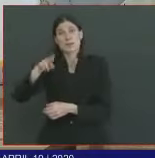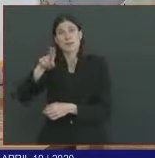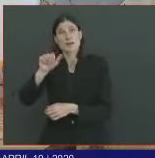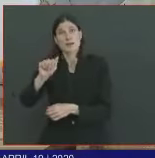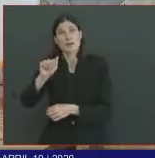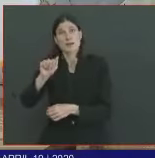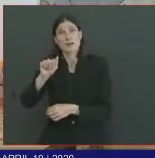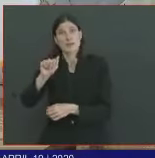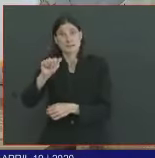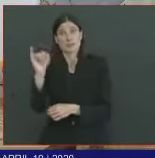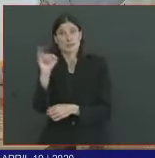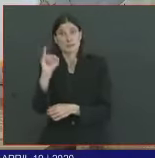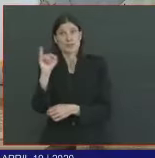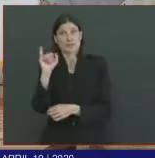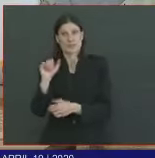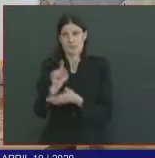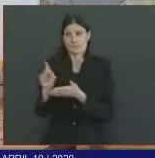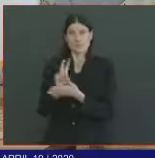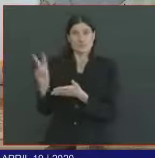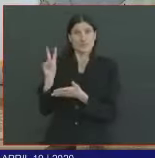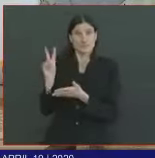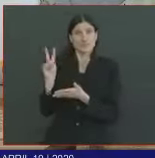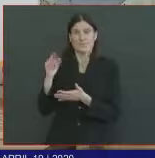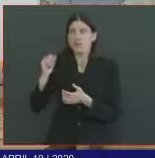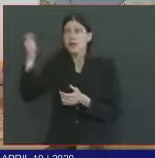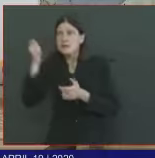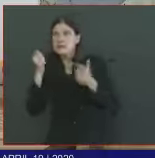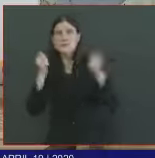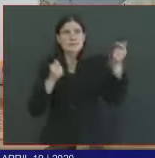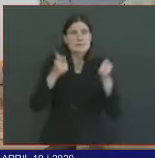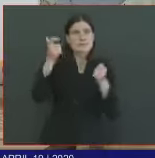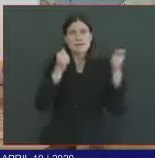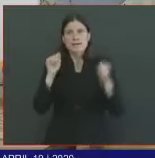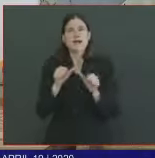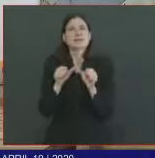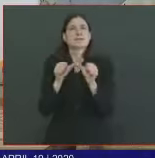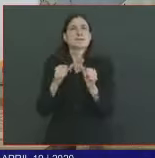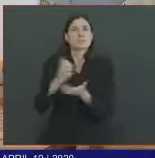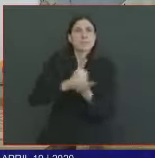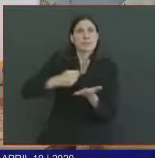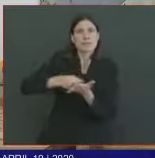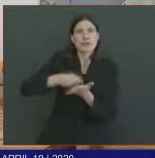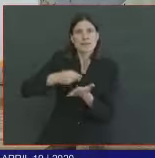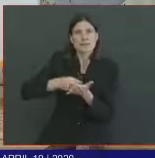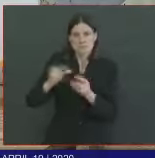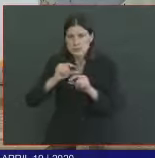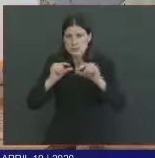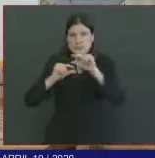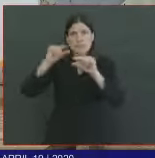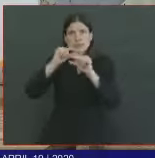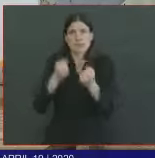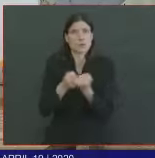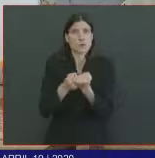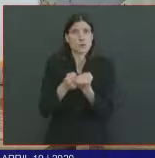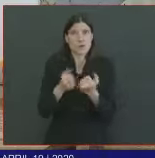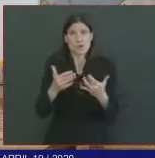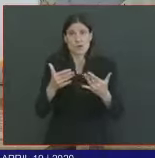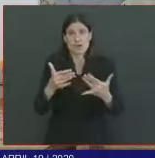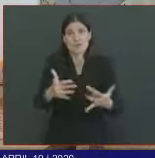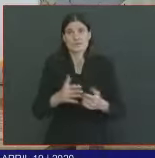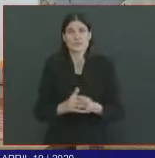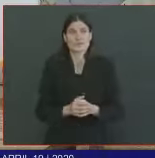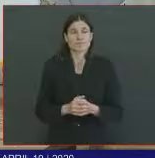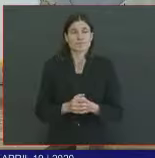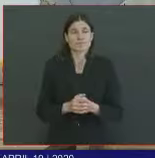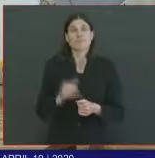supports. And even yesterday, I was on the phone advocating that what we need Congress to do is